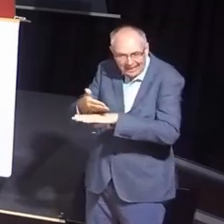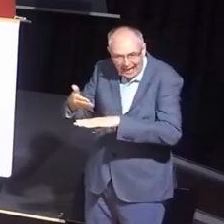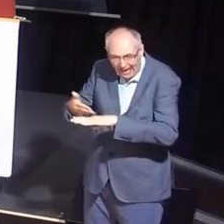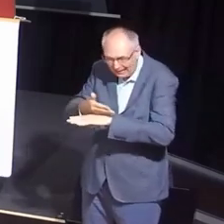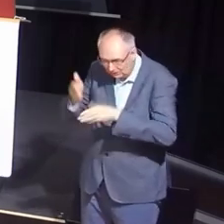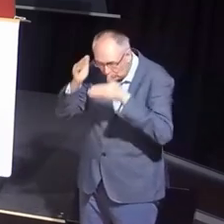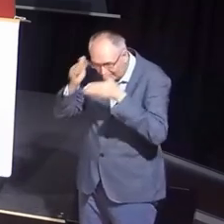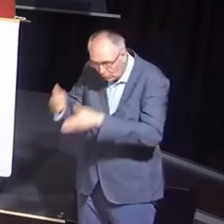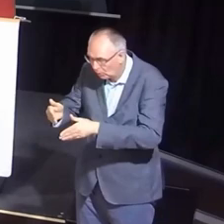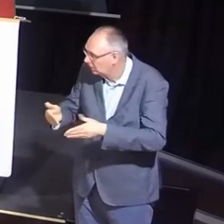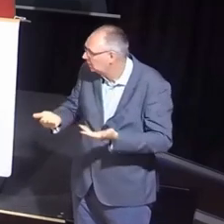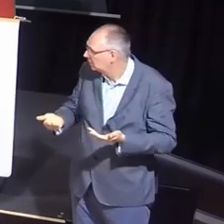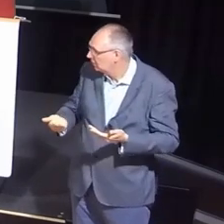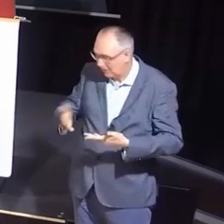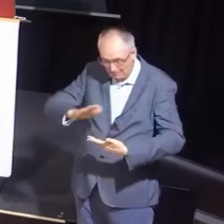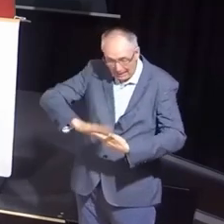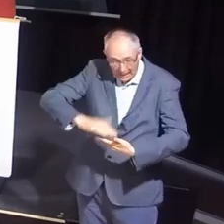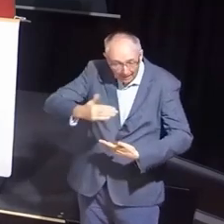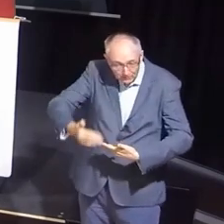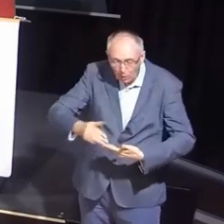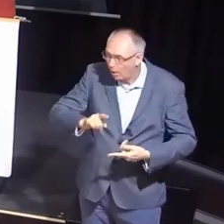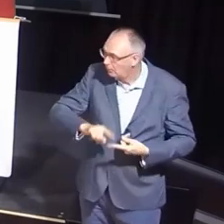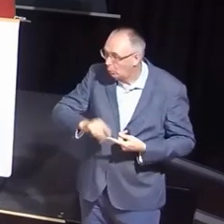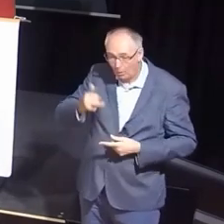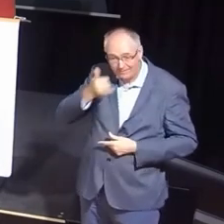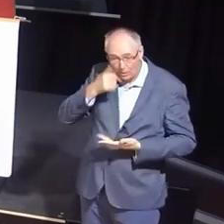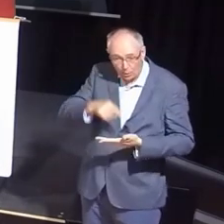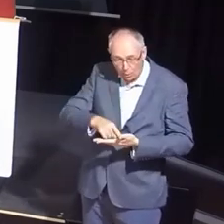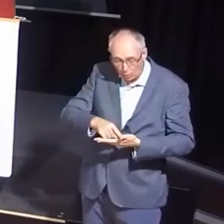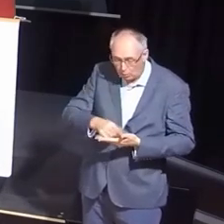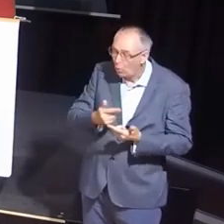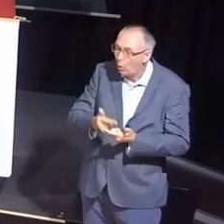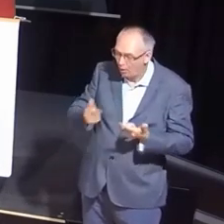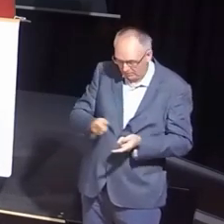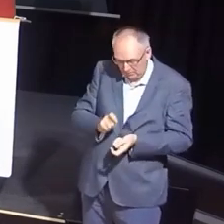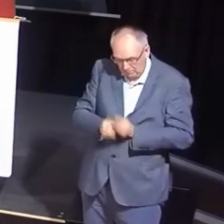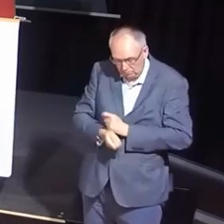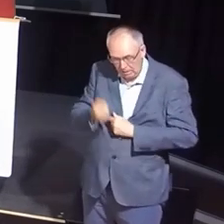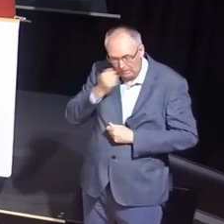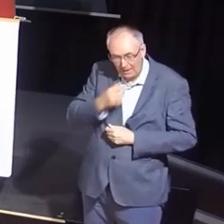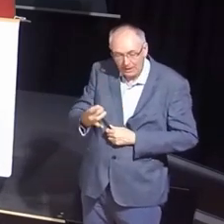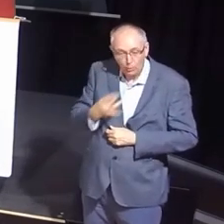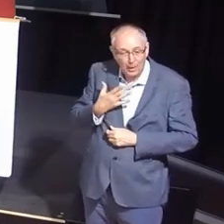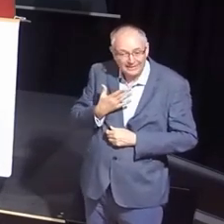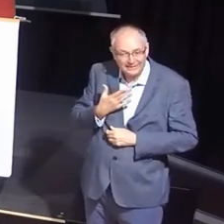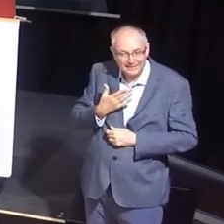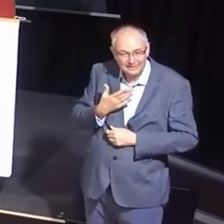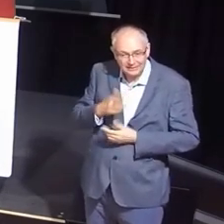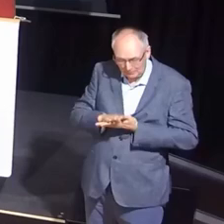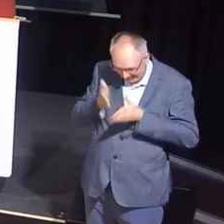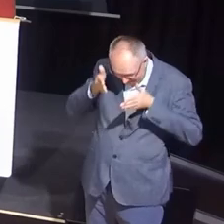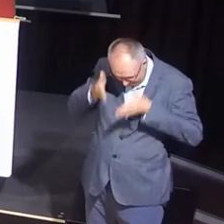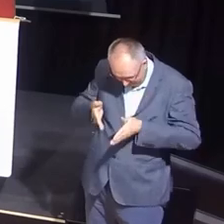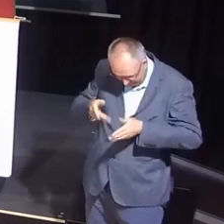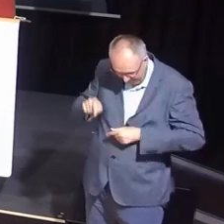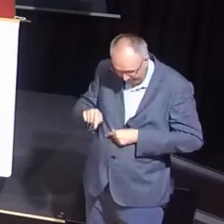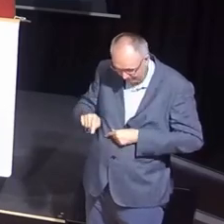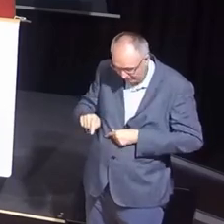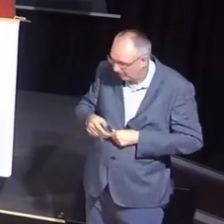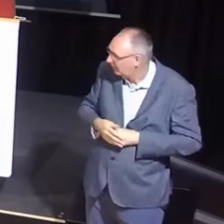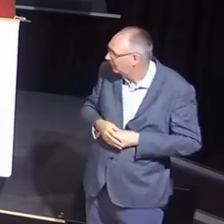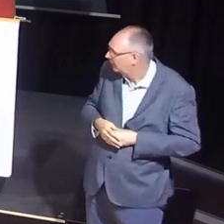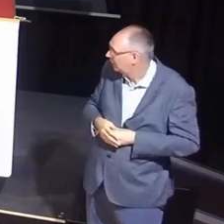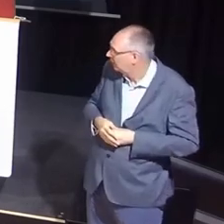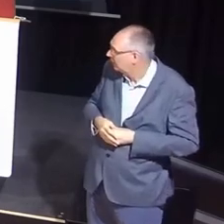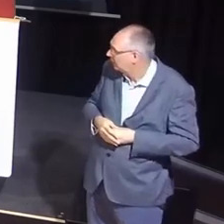that's on a laptop or a phone, often turn it into black and white just so I can actually focus on what's on hand. So if there's a game